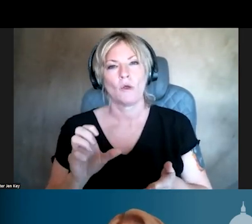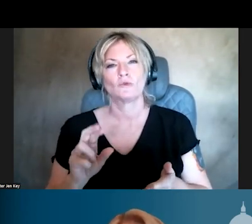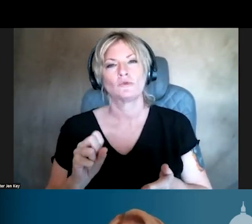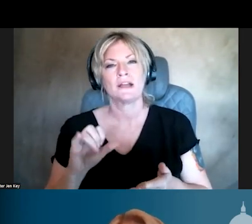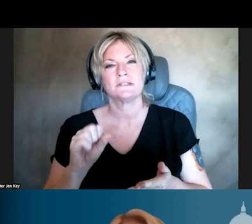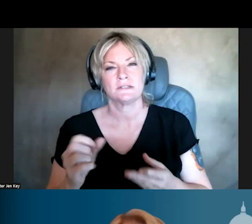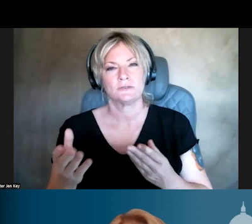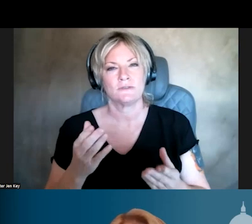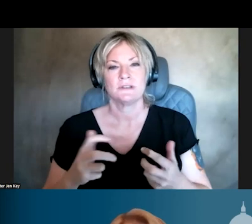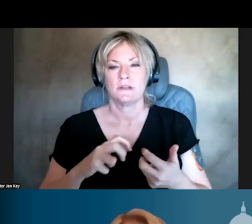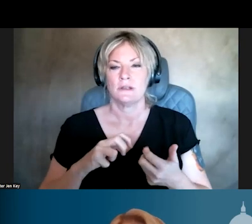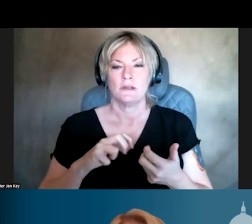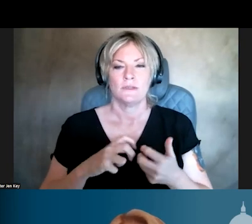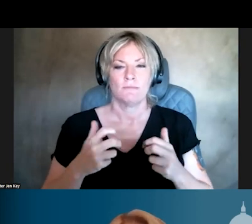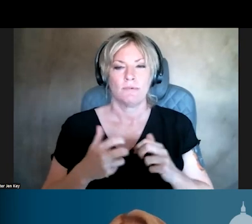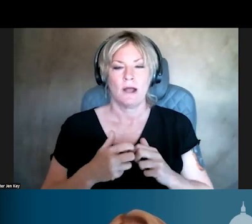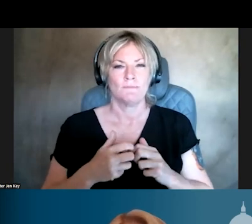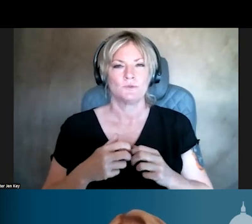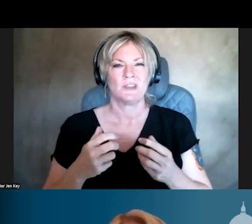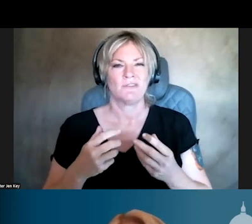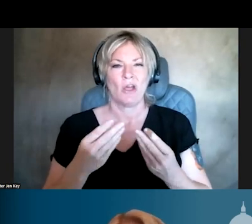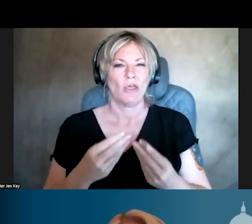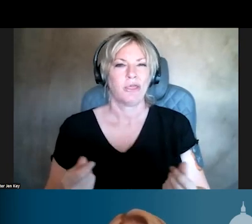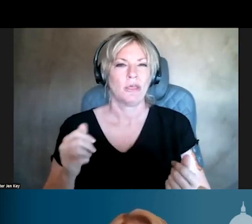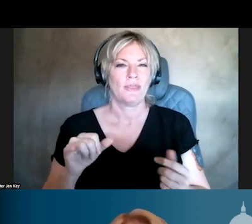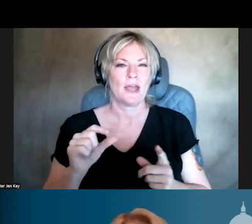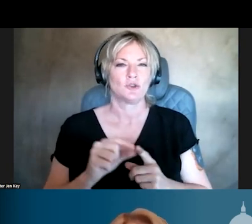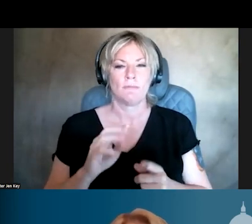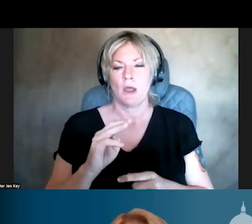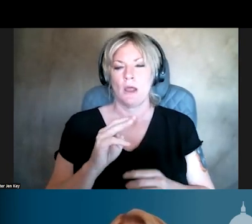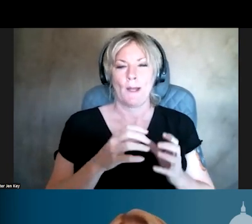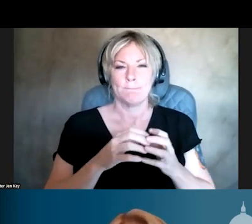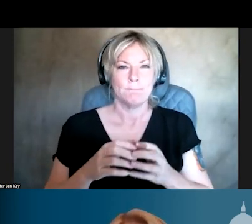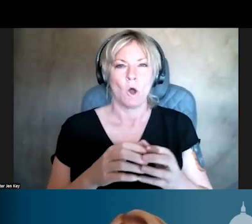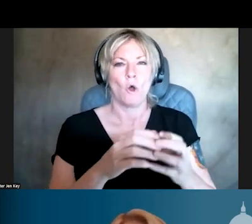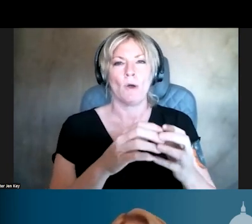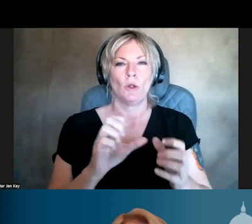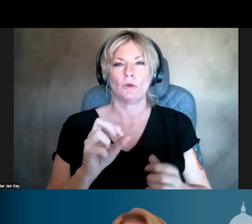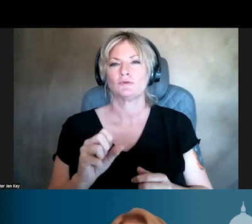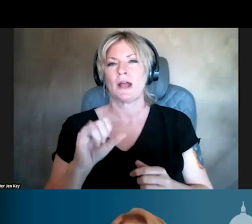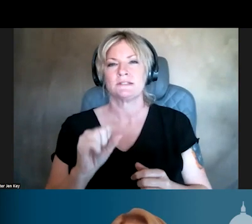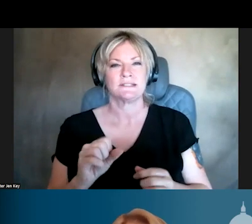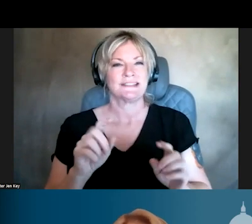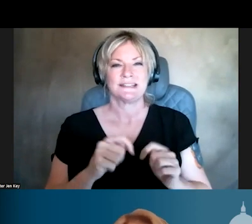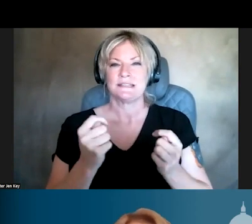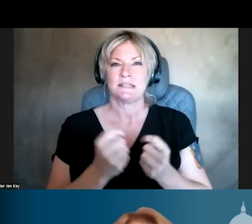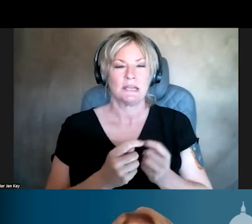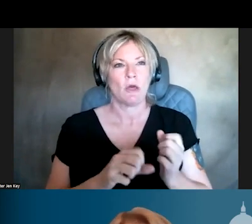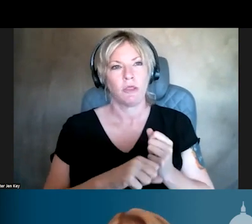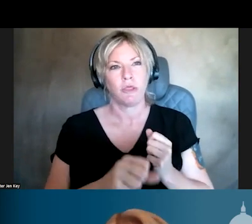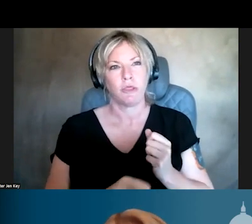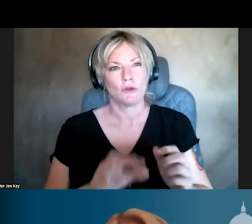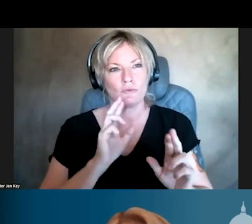is we've watered down that term. We have these mobile crisis teams that take hours to respond. And so we're trying to say, are they